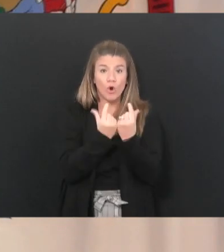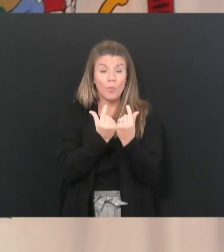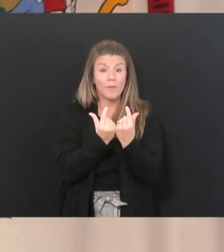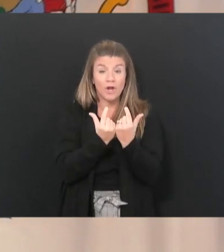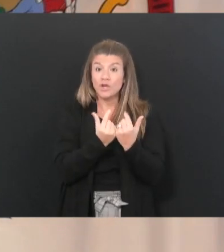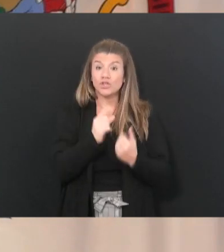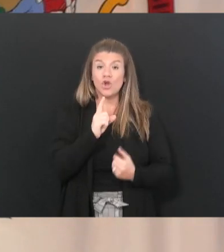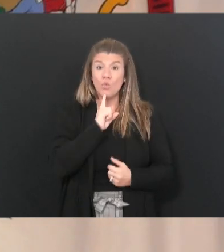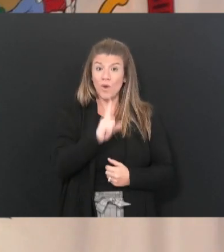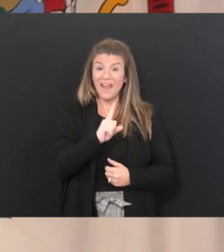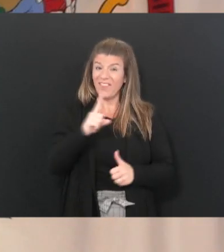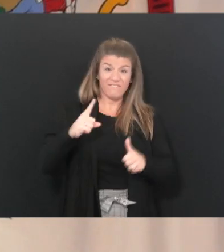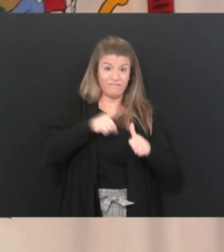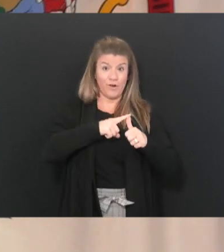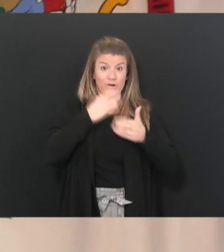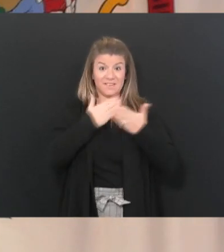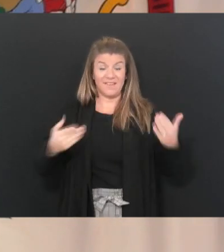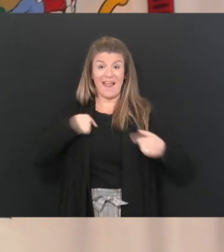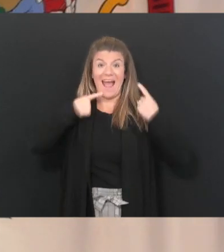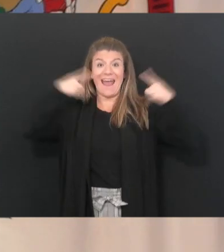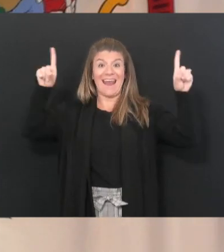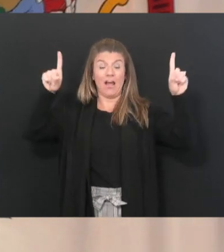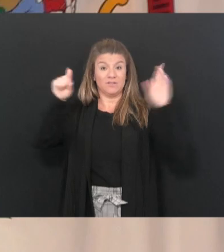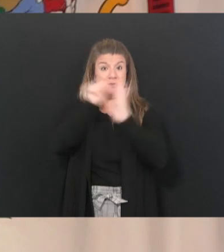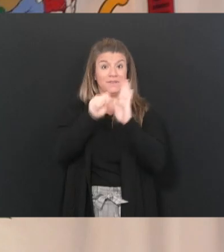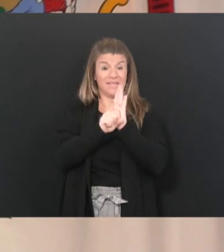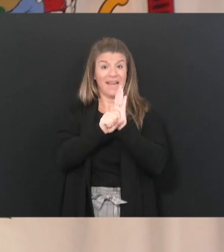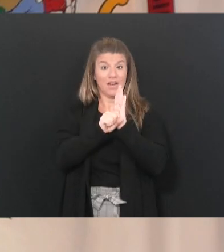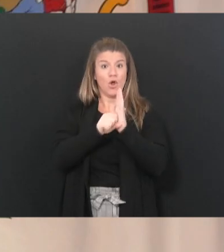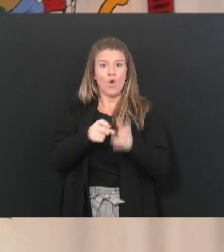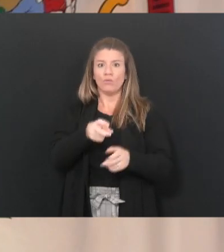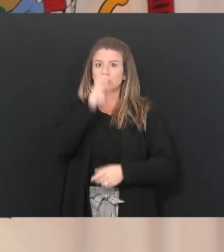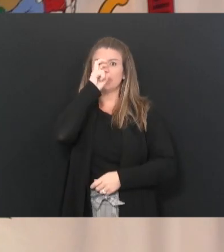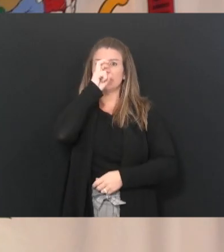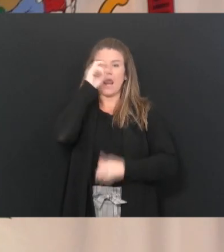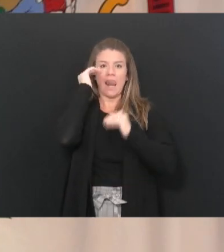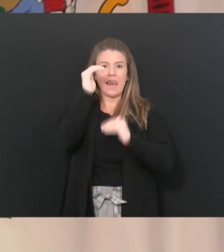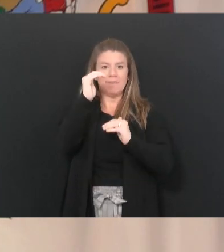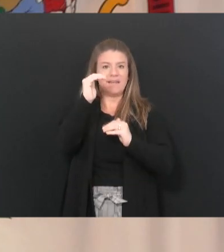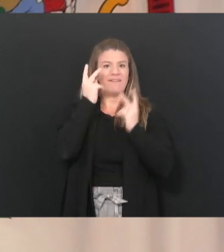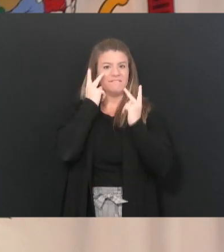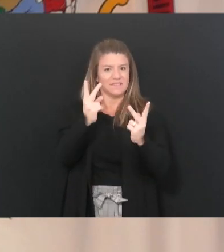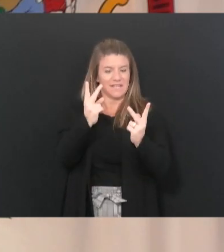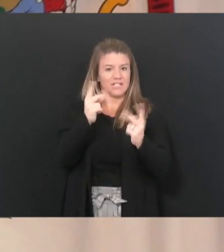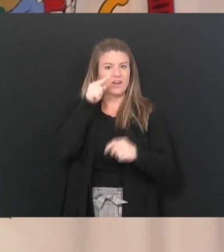very first thing that I did from the standpoint of restricting visitation or